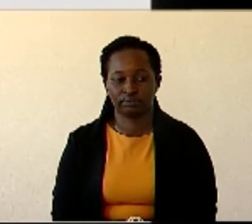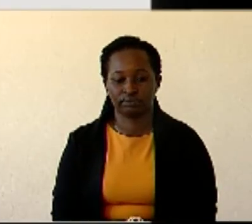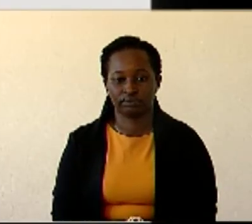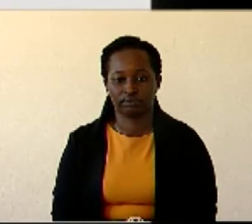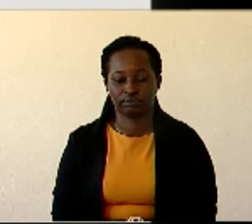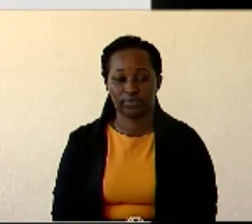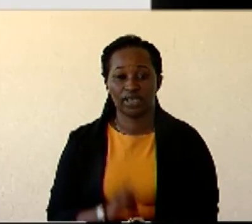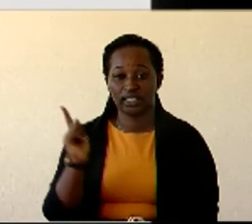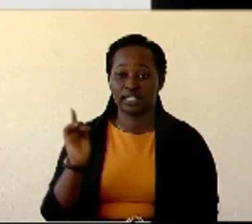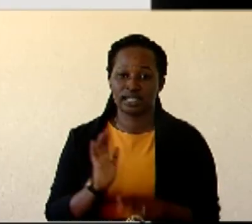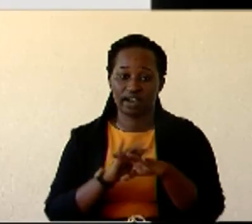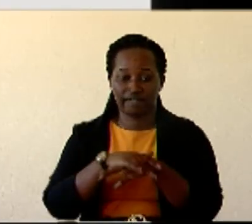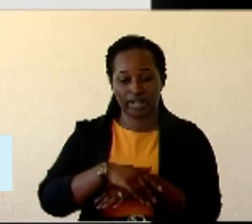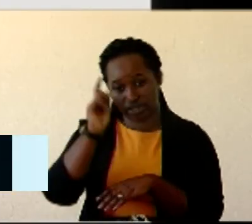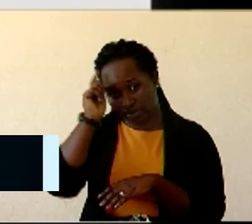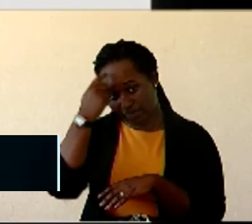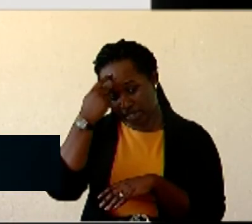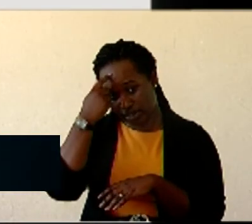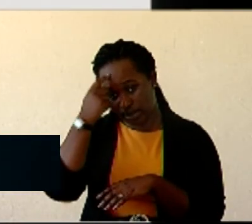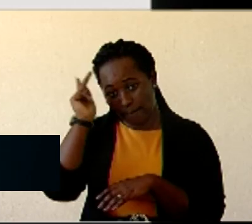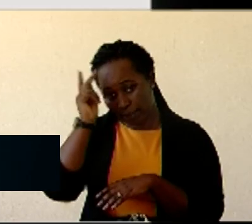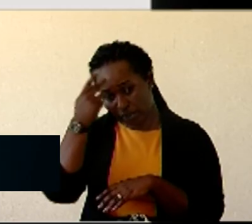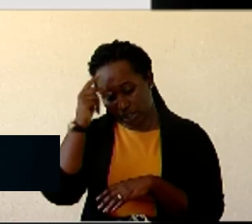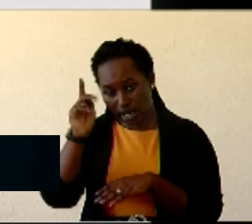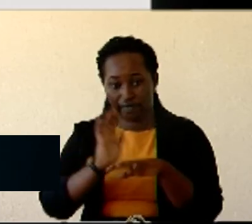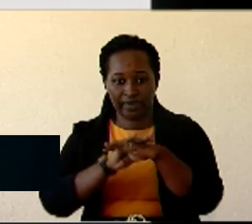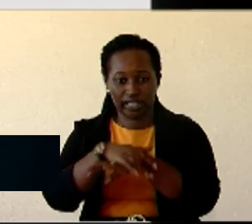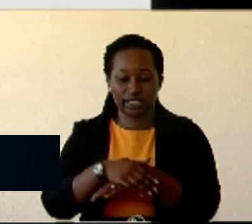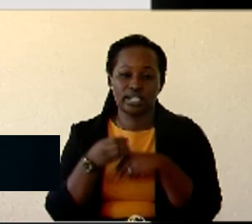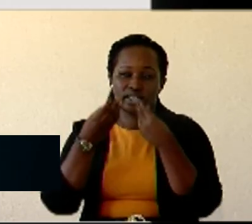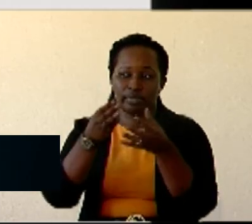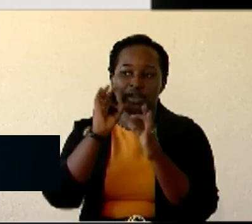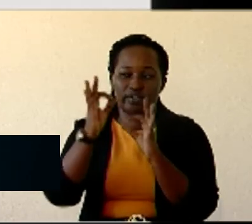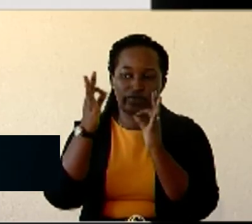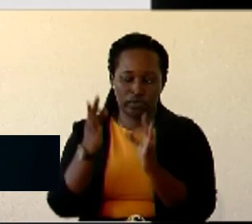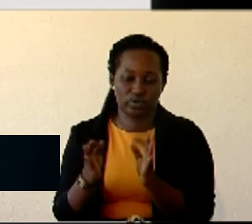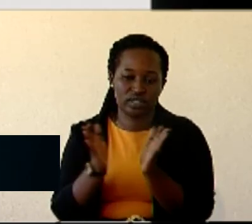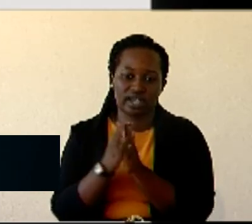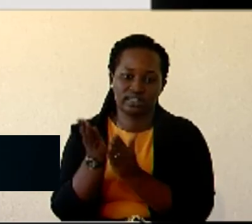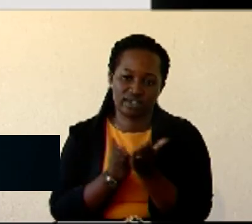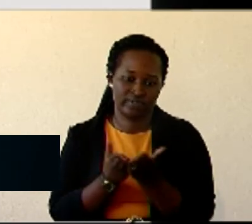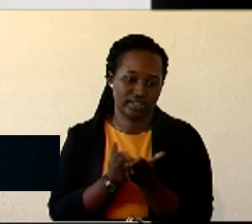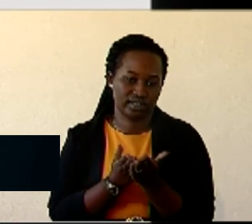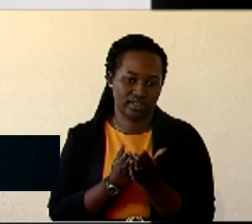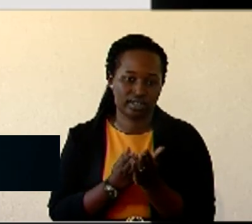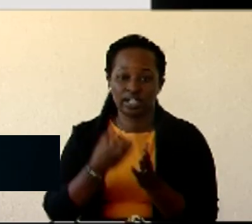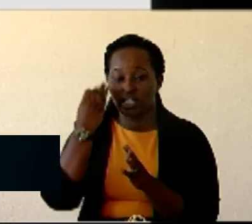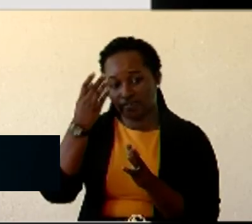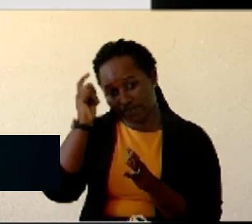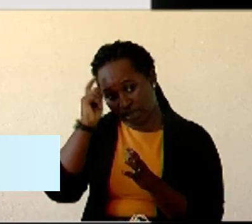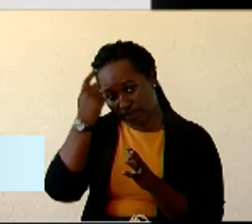So this affects, government policy affects the supply of goods and services, government policies. Now, if the